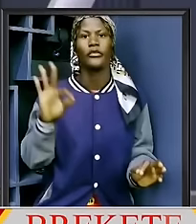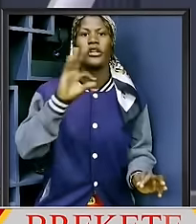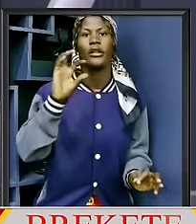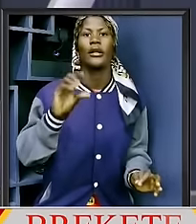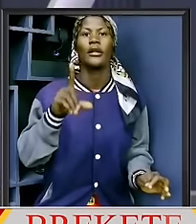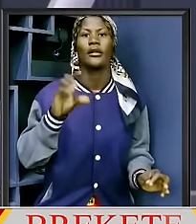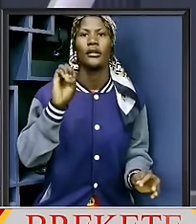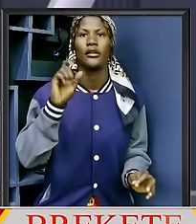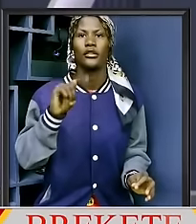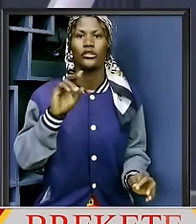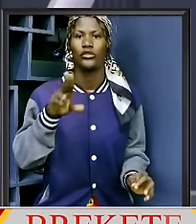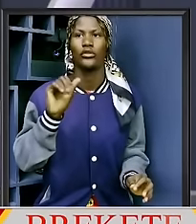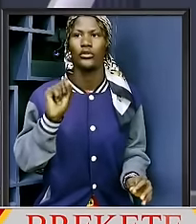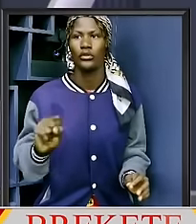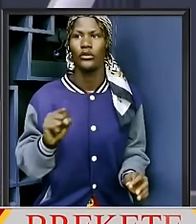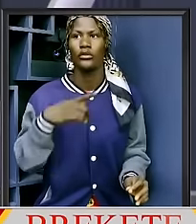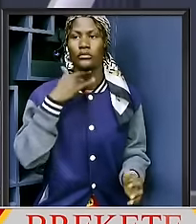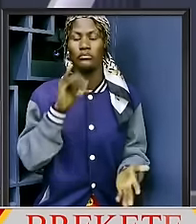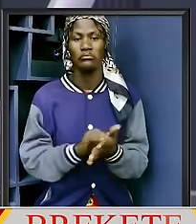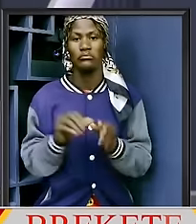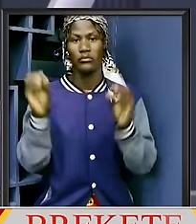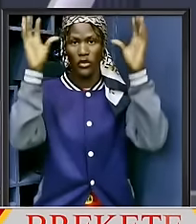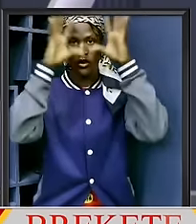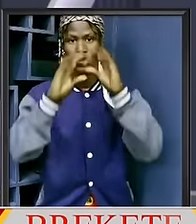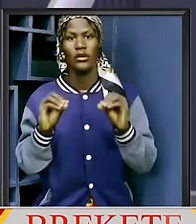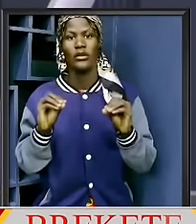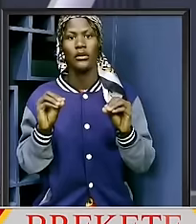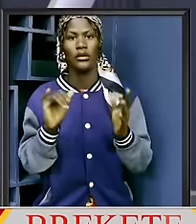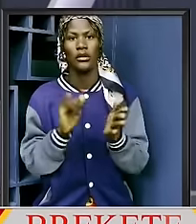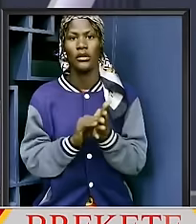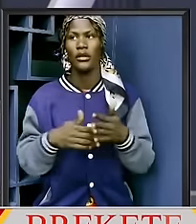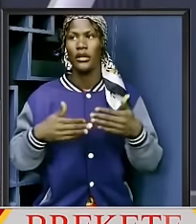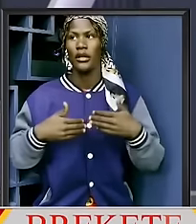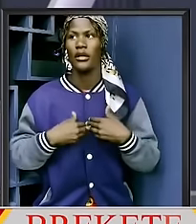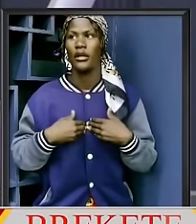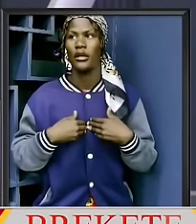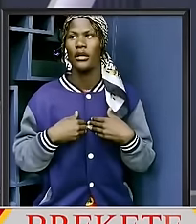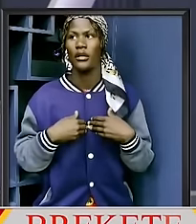president. They said she get 13